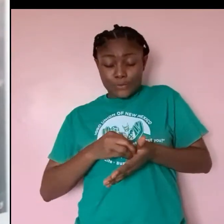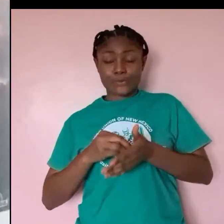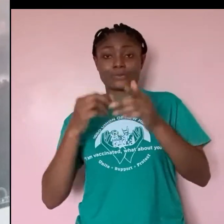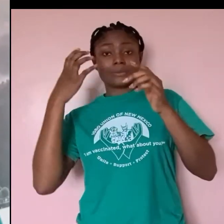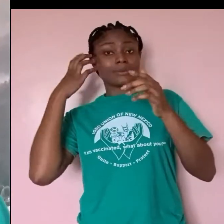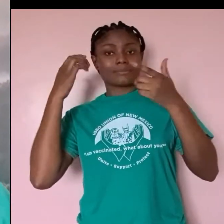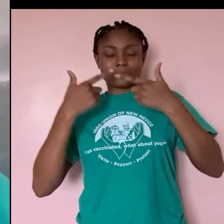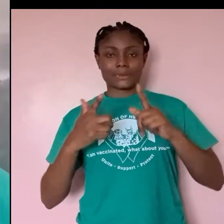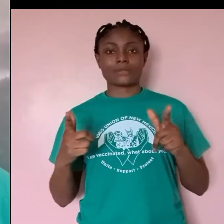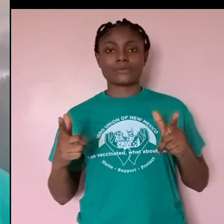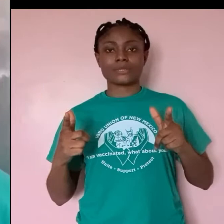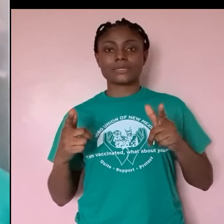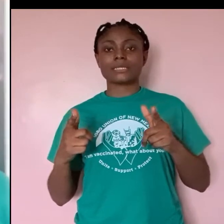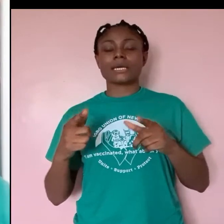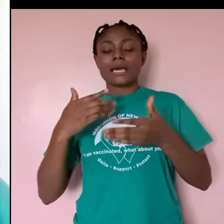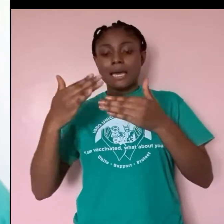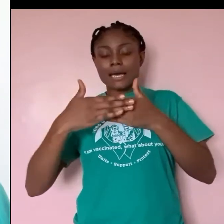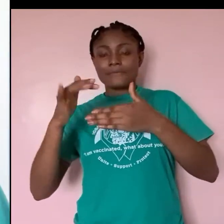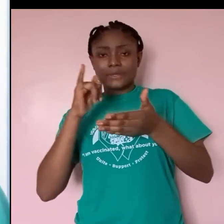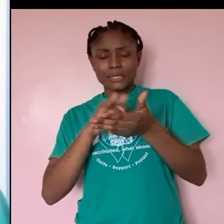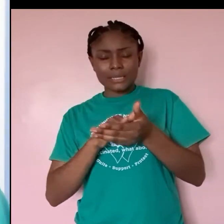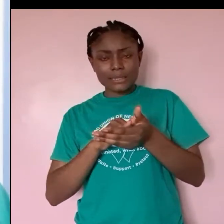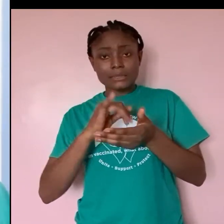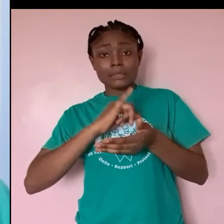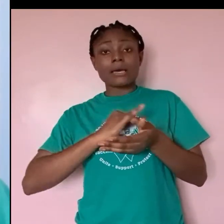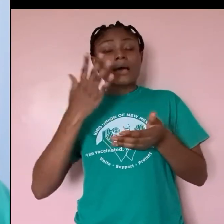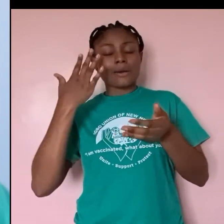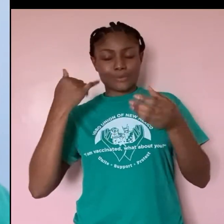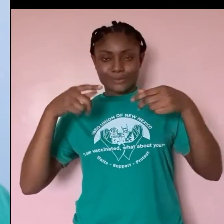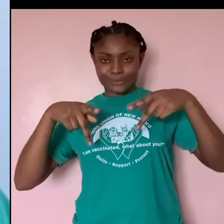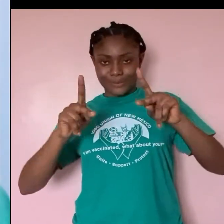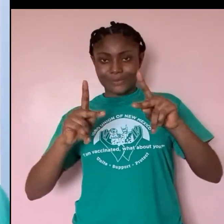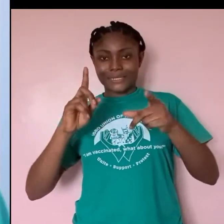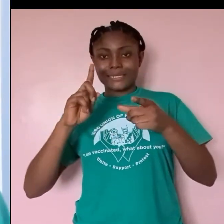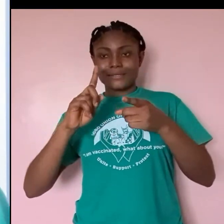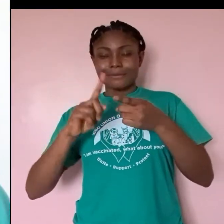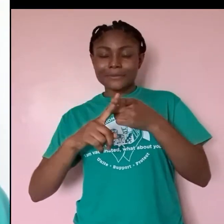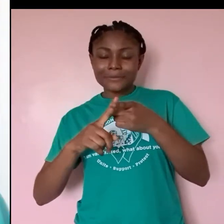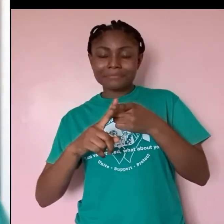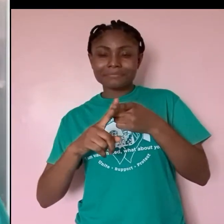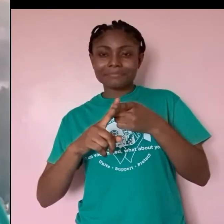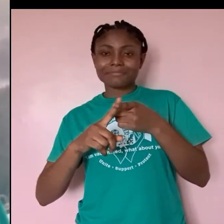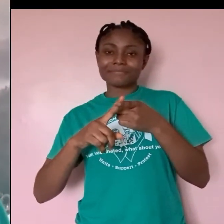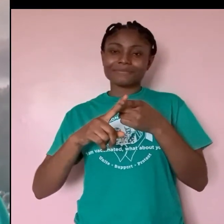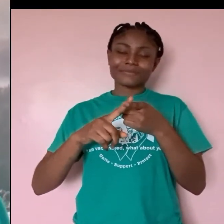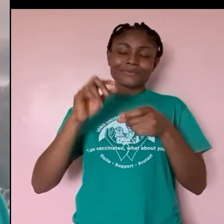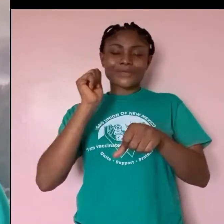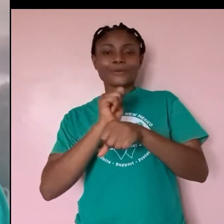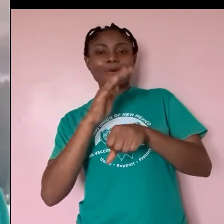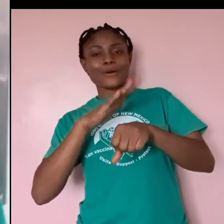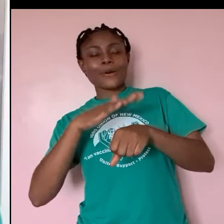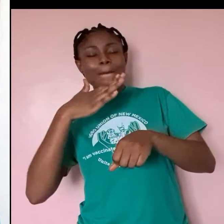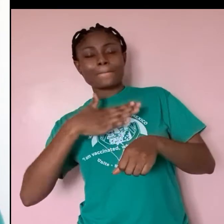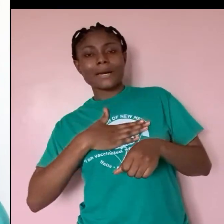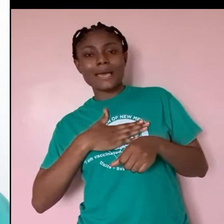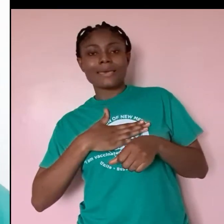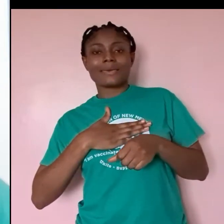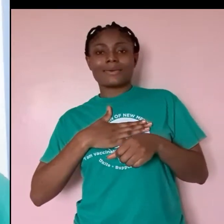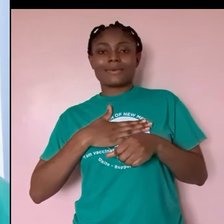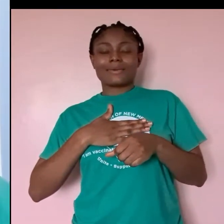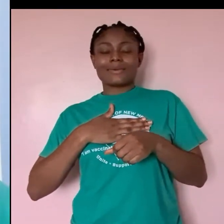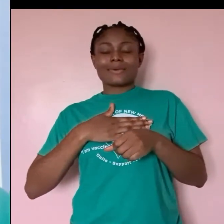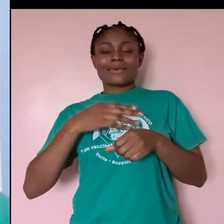And so after that exercise, I was given the go-ahead to work on My Hero Is You